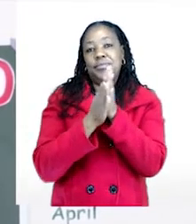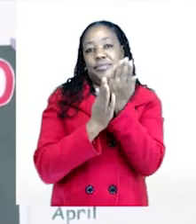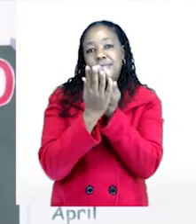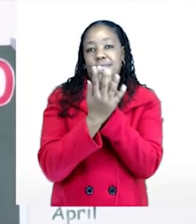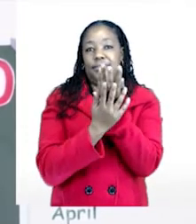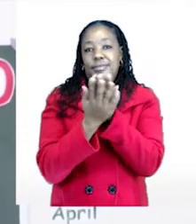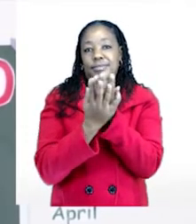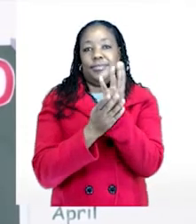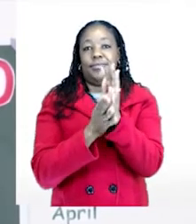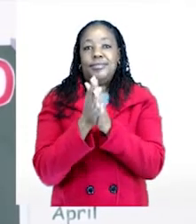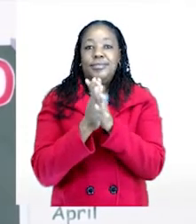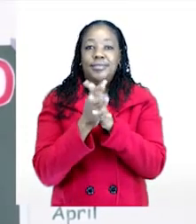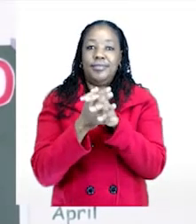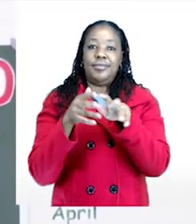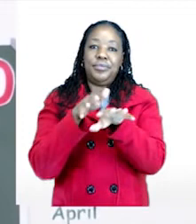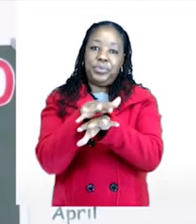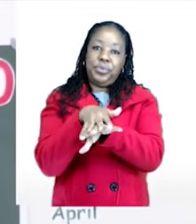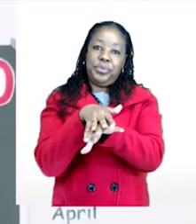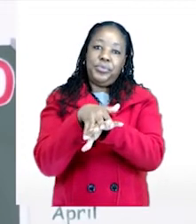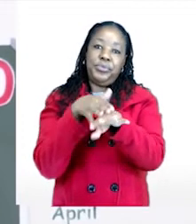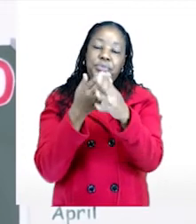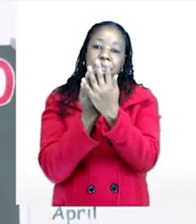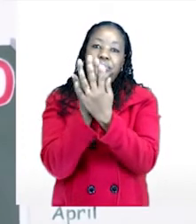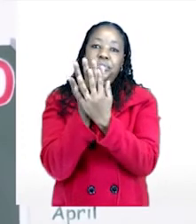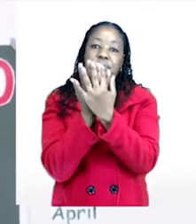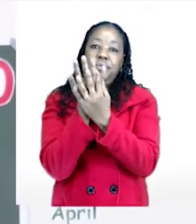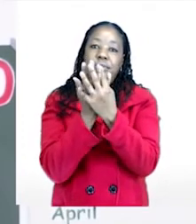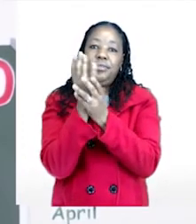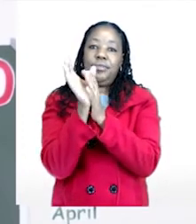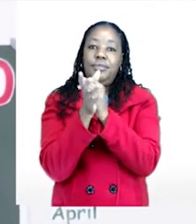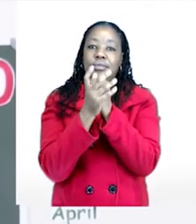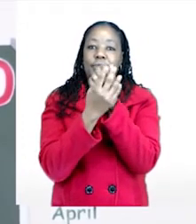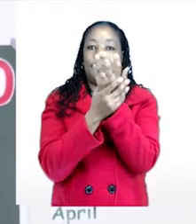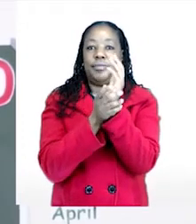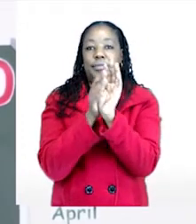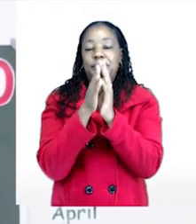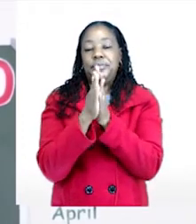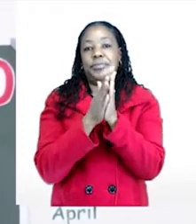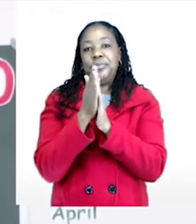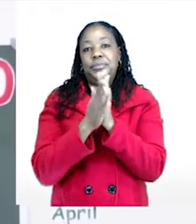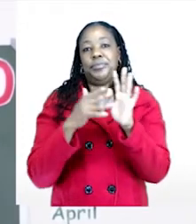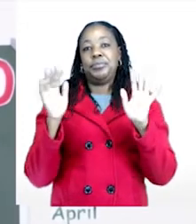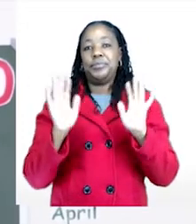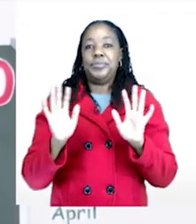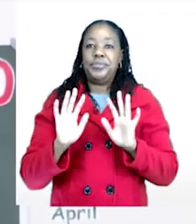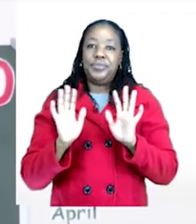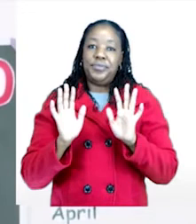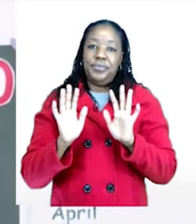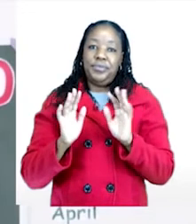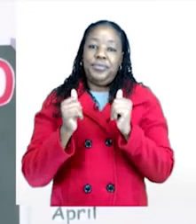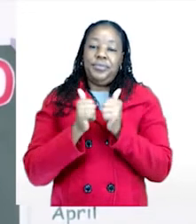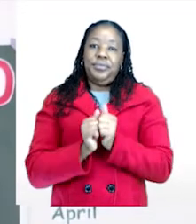hands back, inside and forth. Now your hands and mine are clean. We have